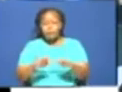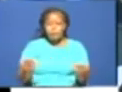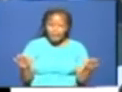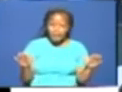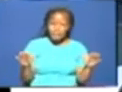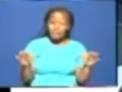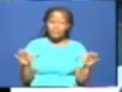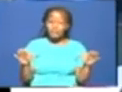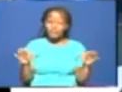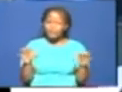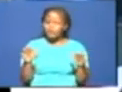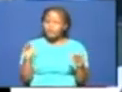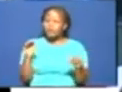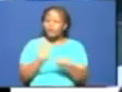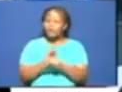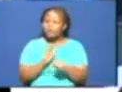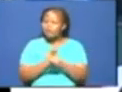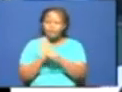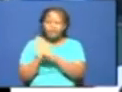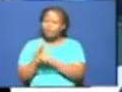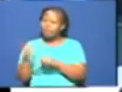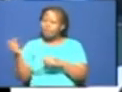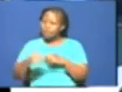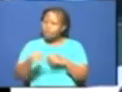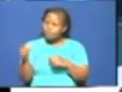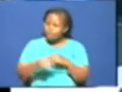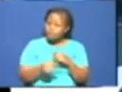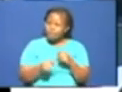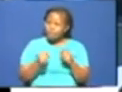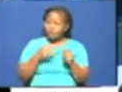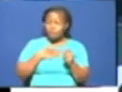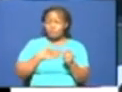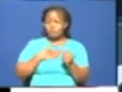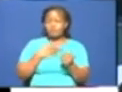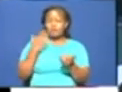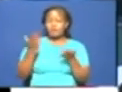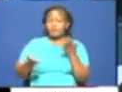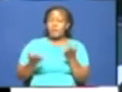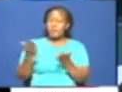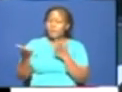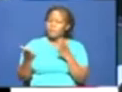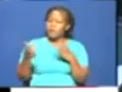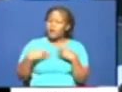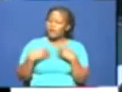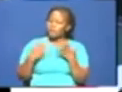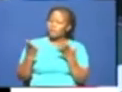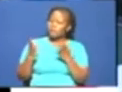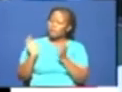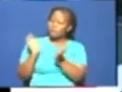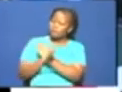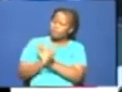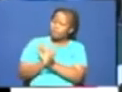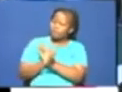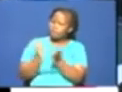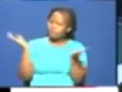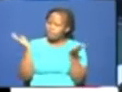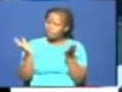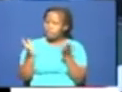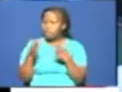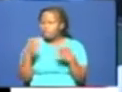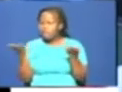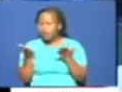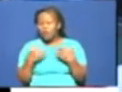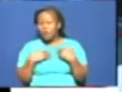For months on end, I was either held incommunicado, in solitary